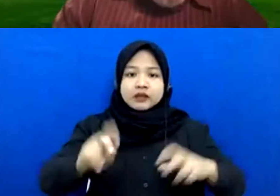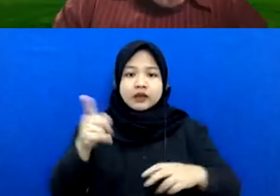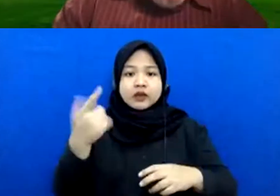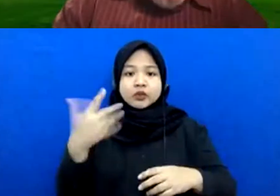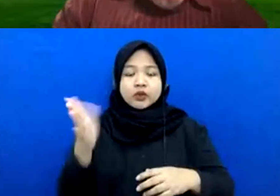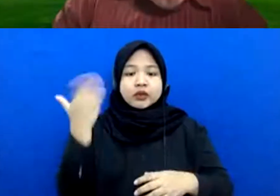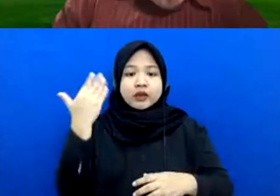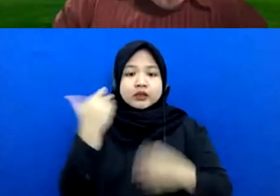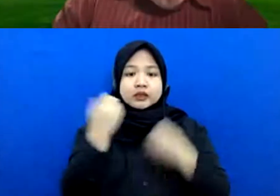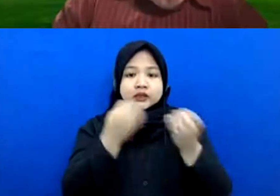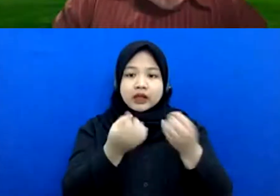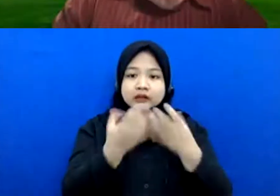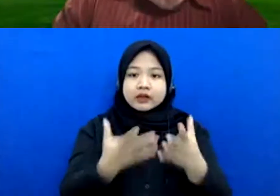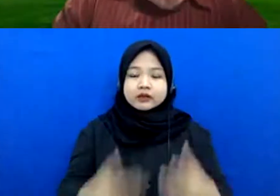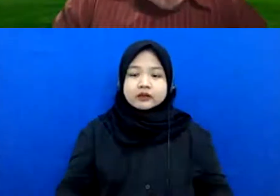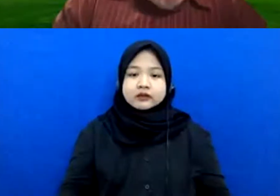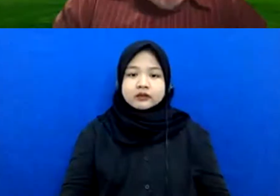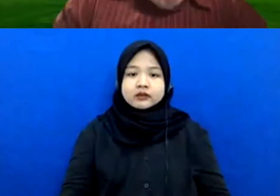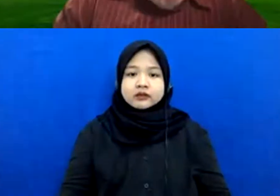posed.